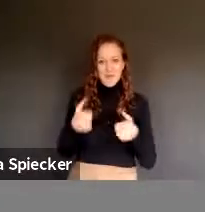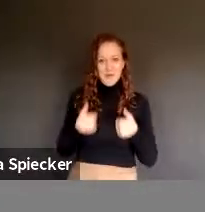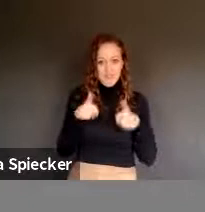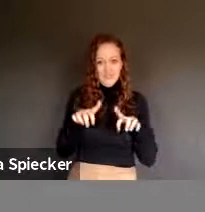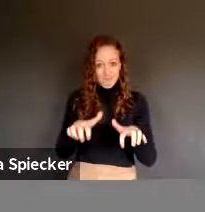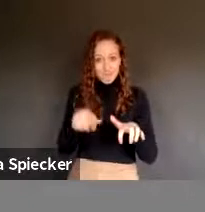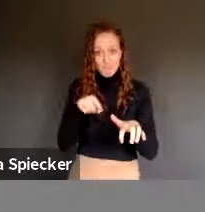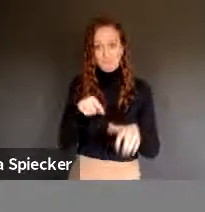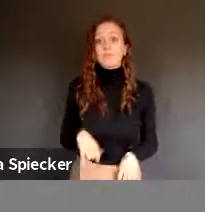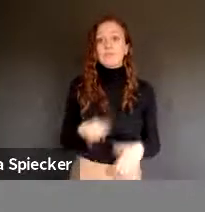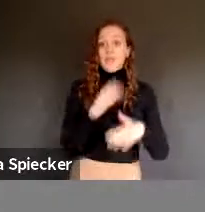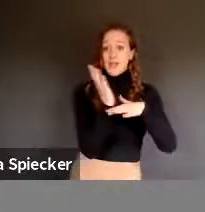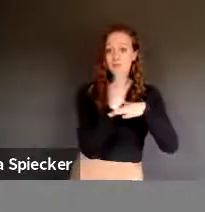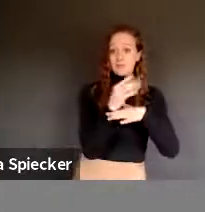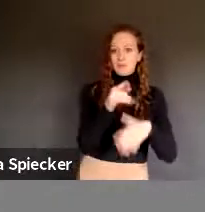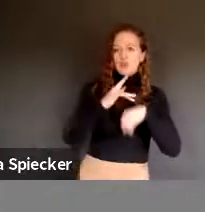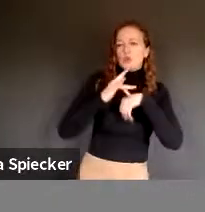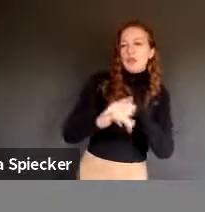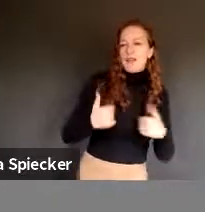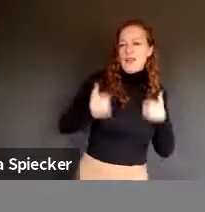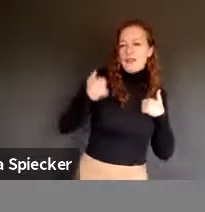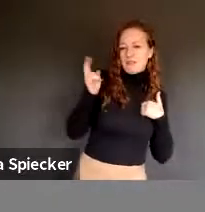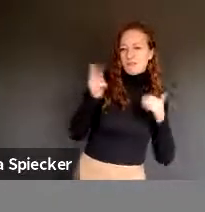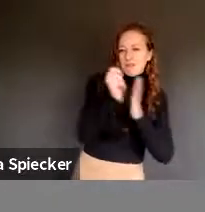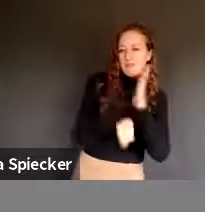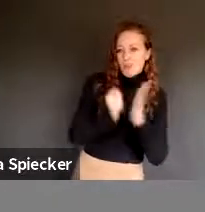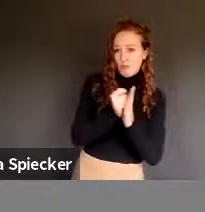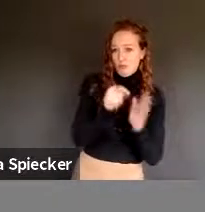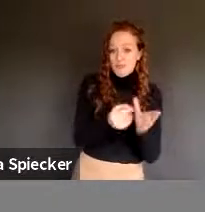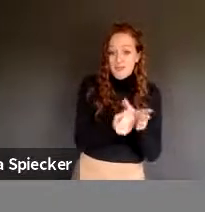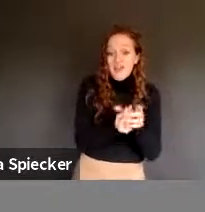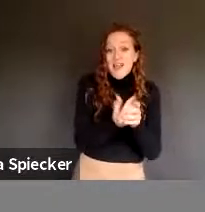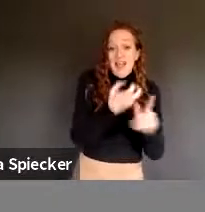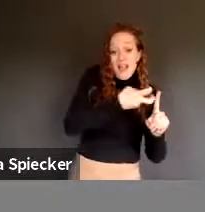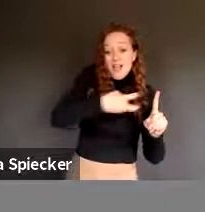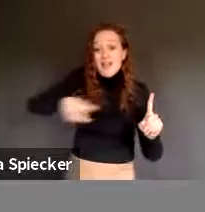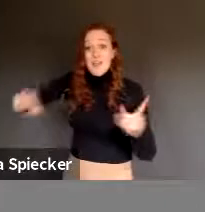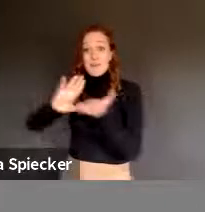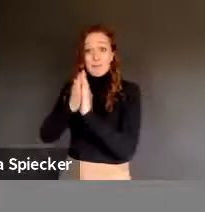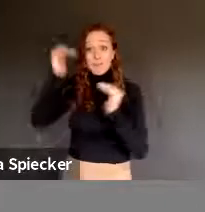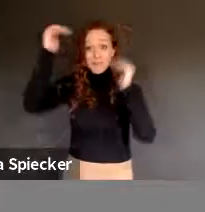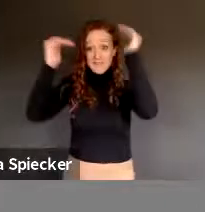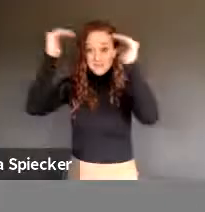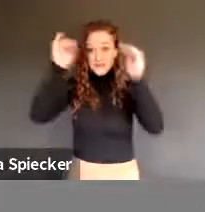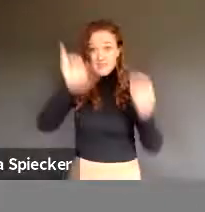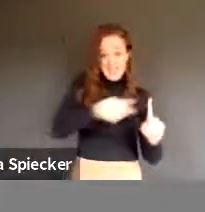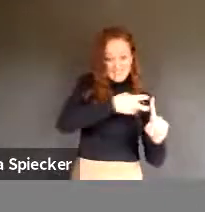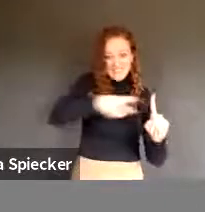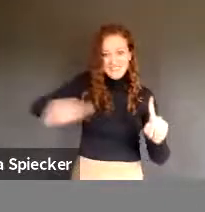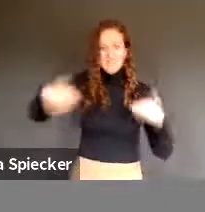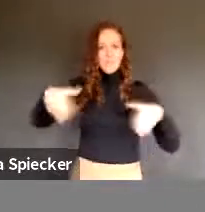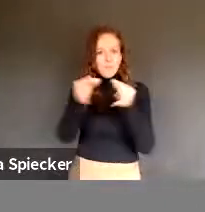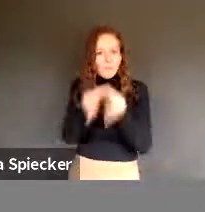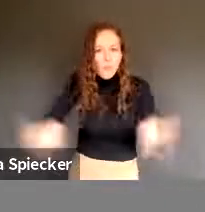So with chapter 2 here, we start at that smallest of scales, the organismal scale, where survival of early life history stages